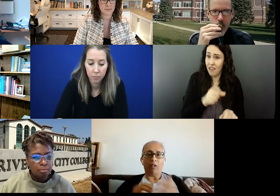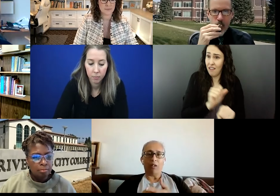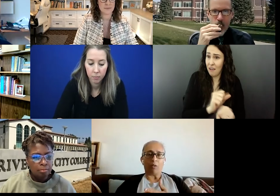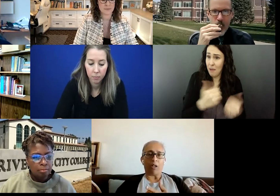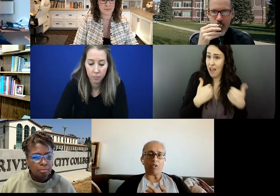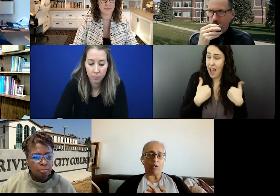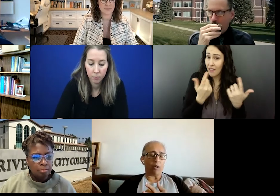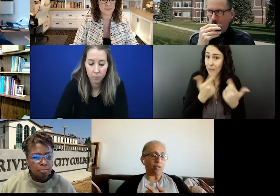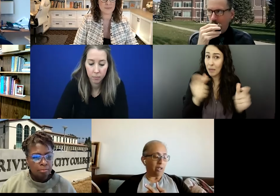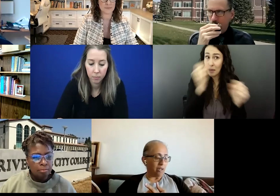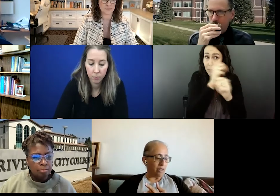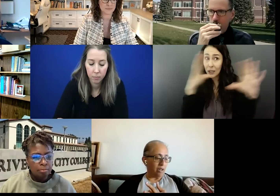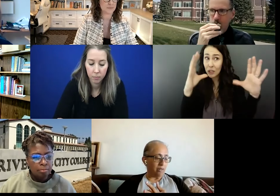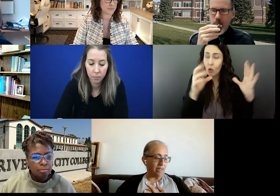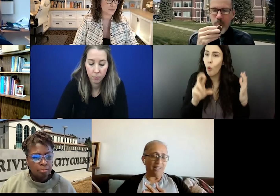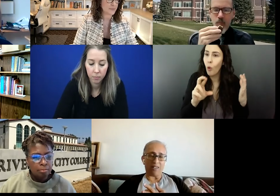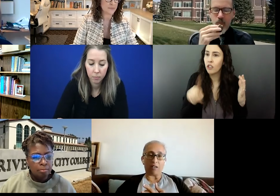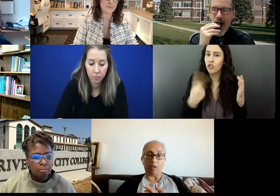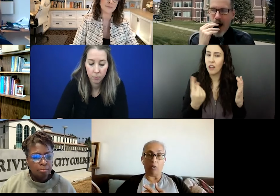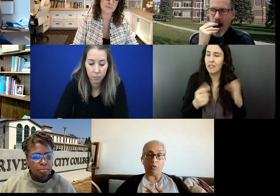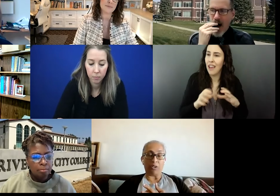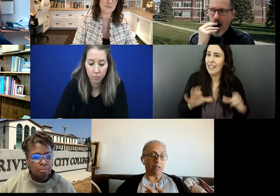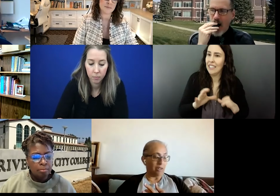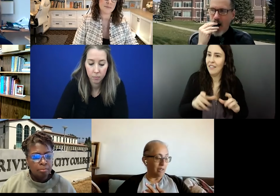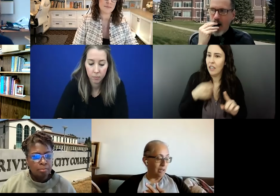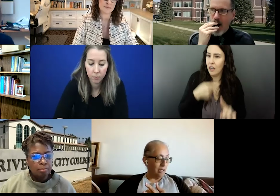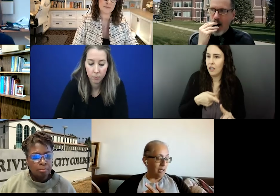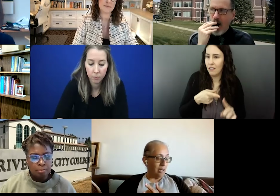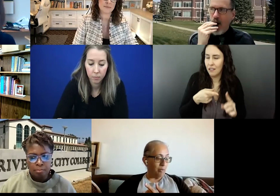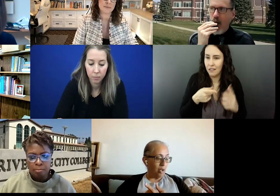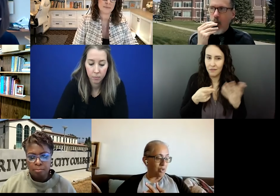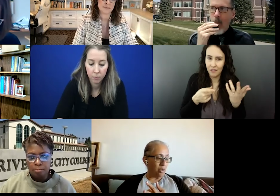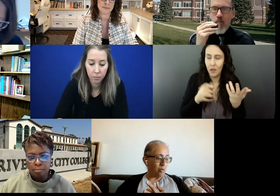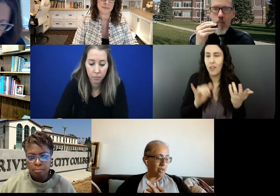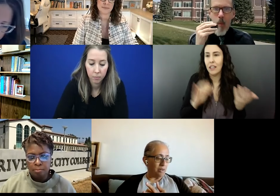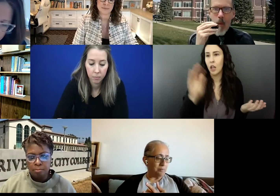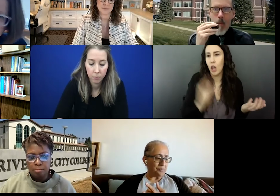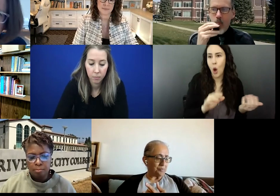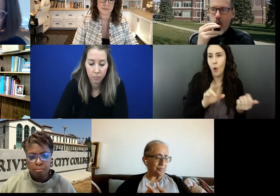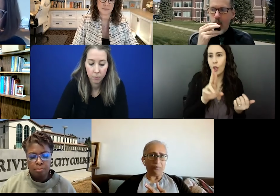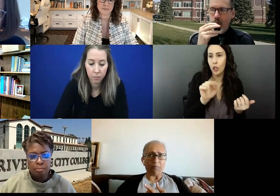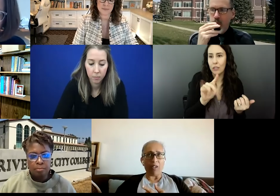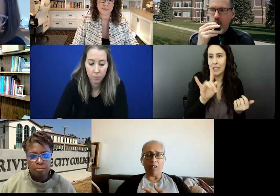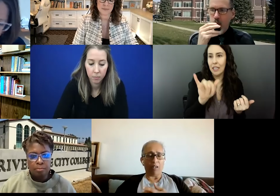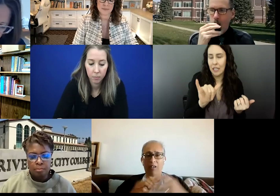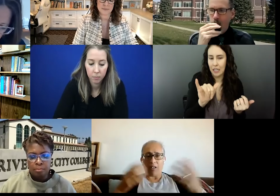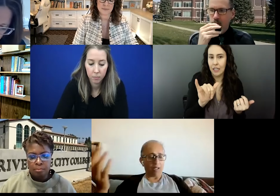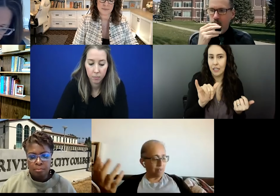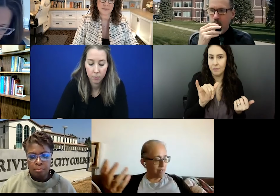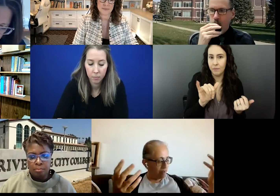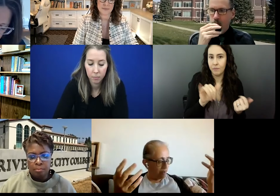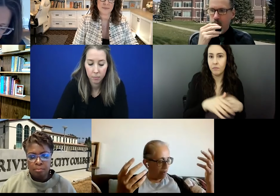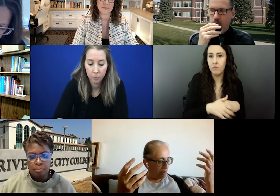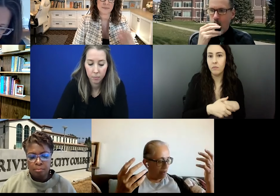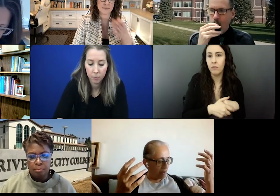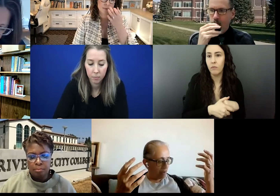driven? Right. So I think then hence the low utility. Also, there was and